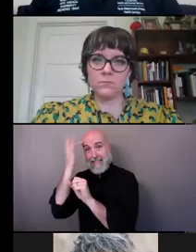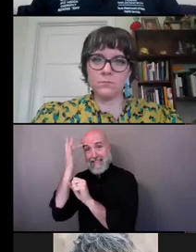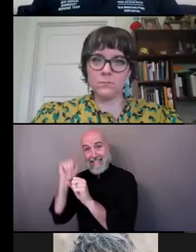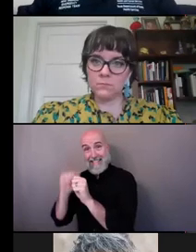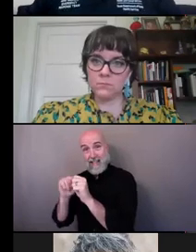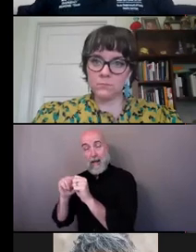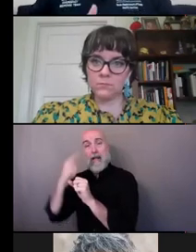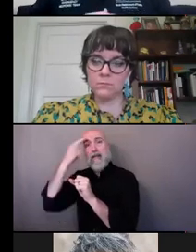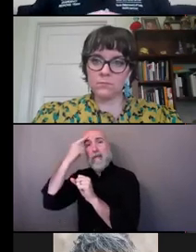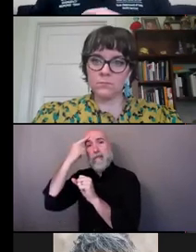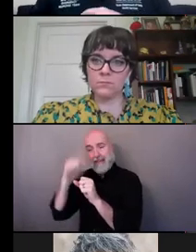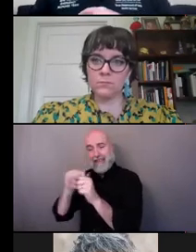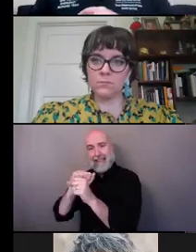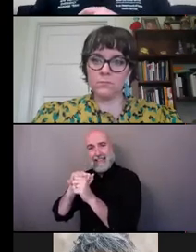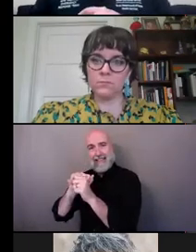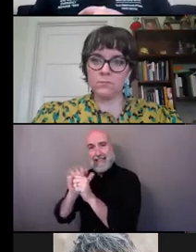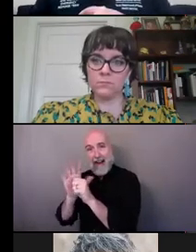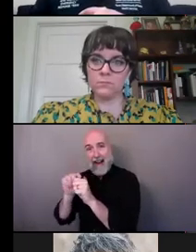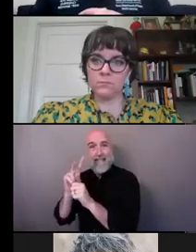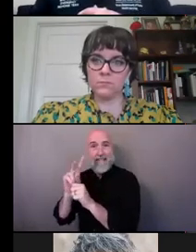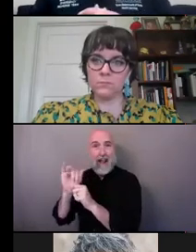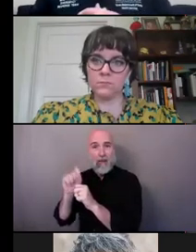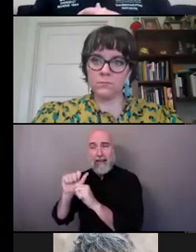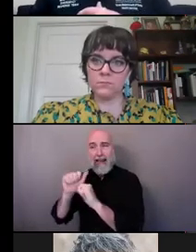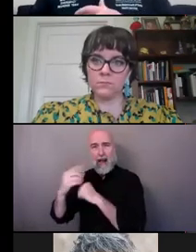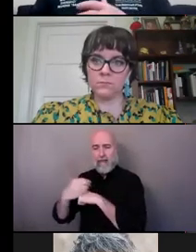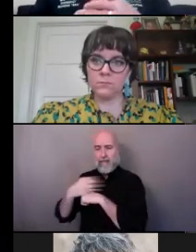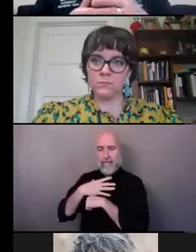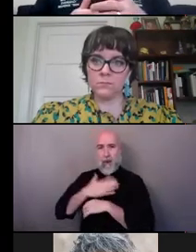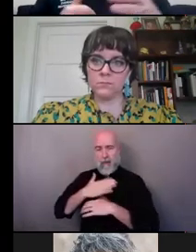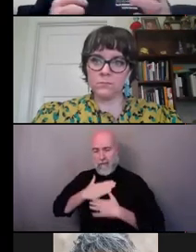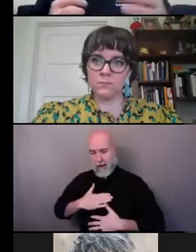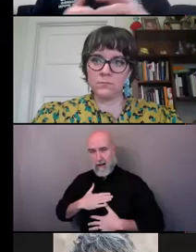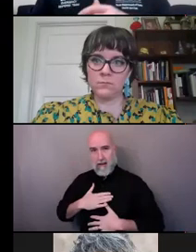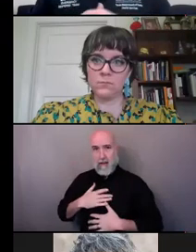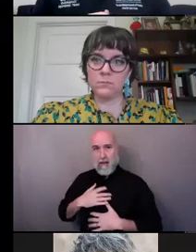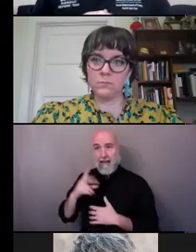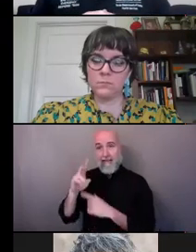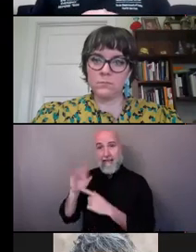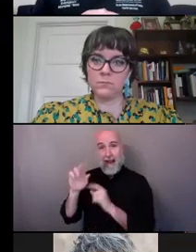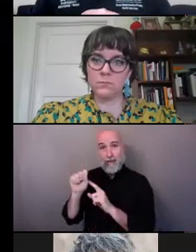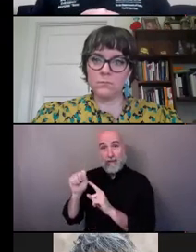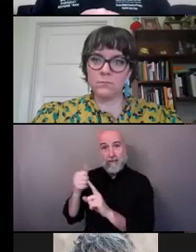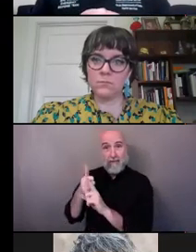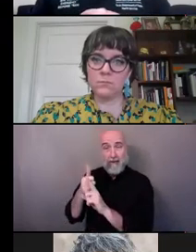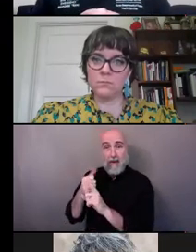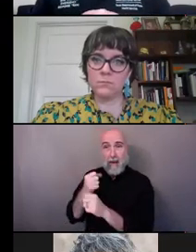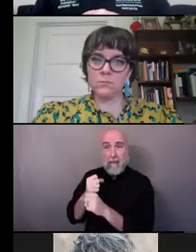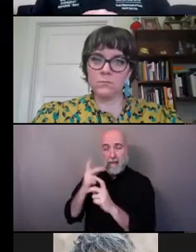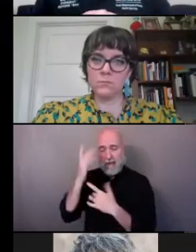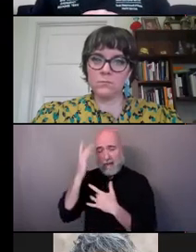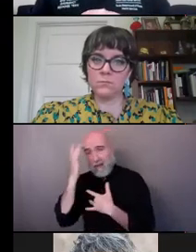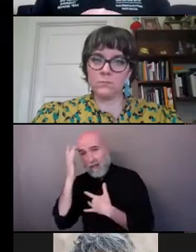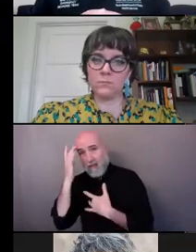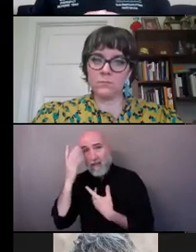due to the disease, the virus's effect on the body. The virus, it makes people sick. It injures